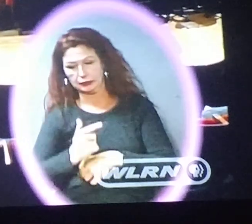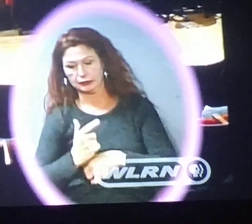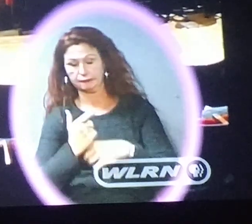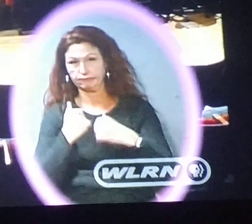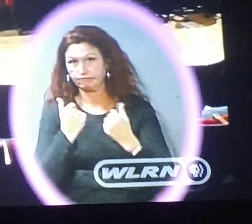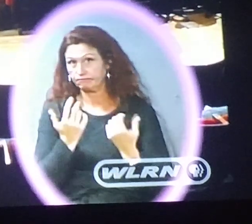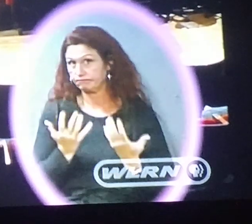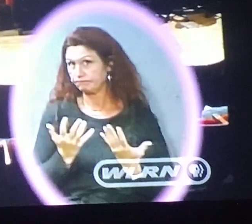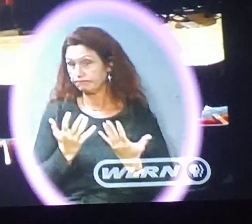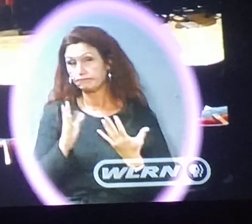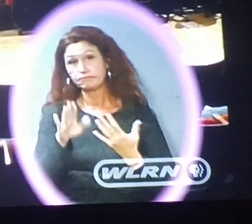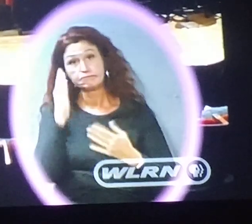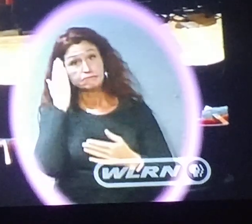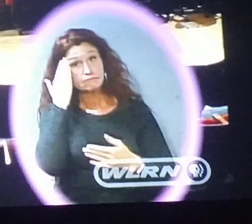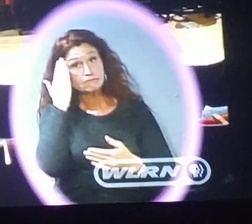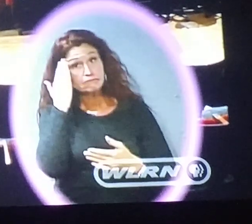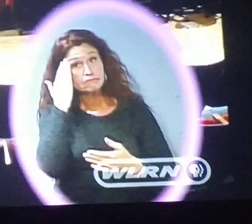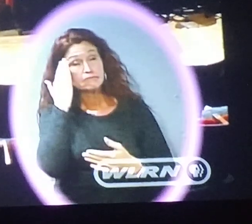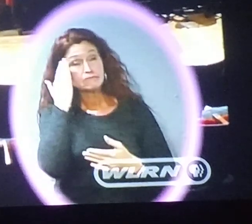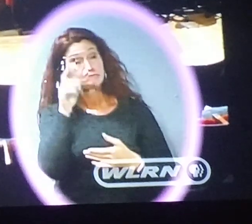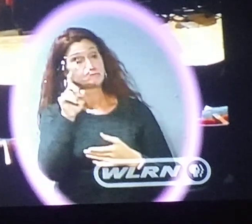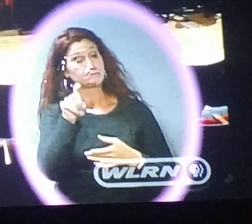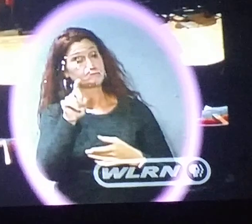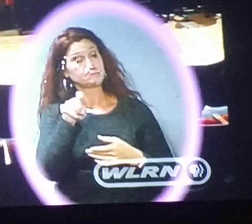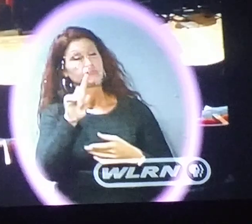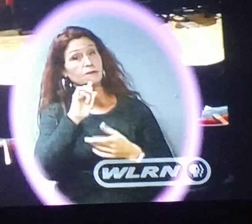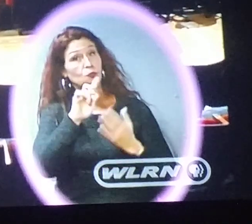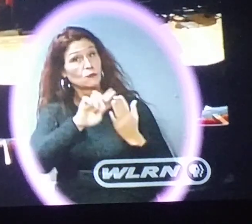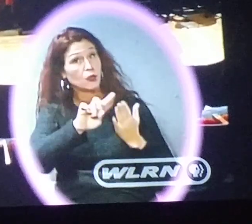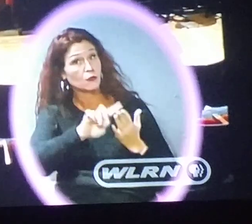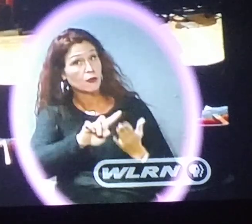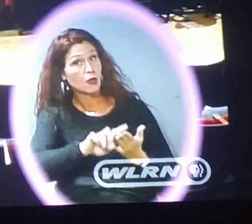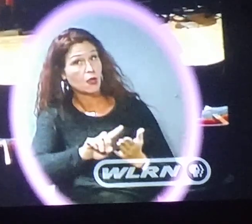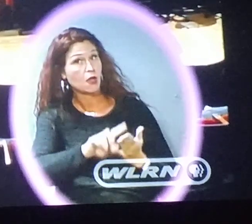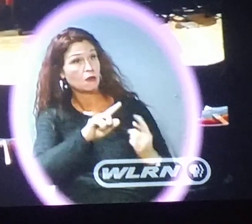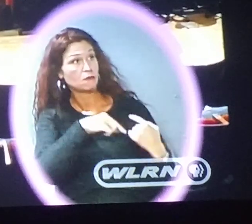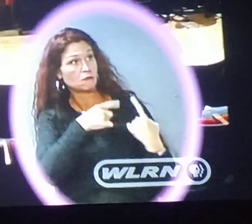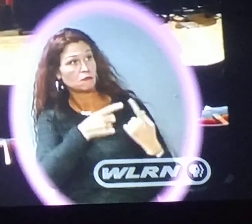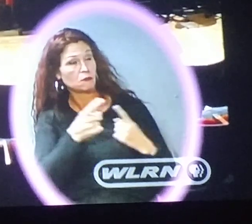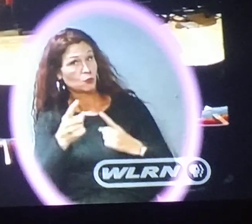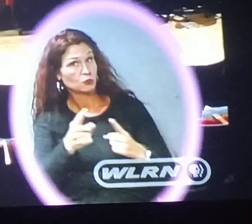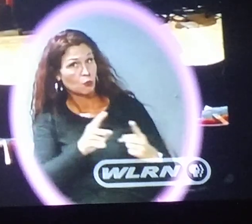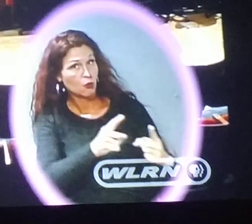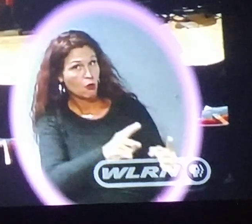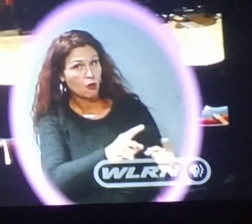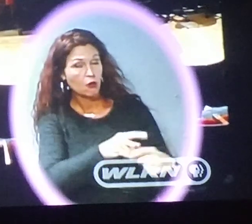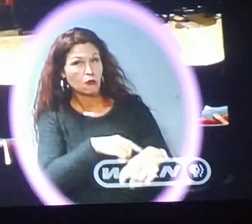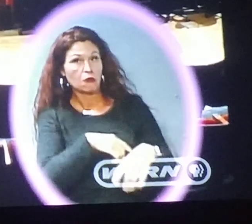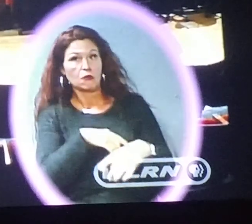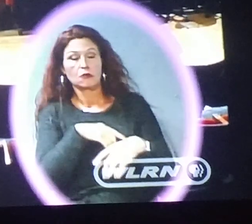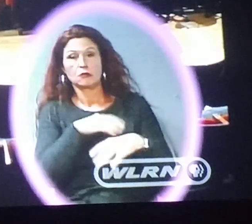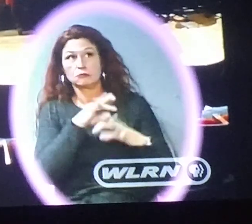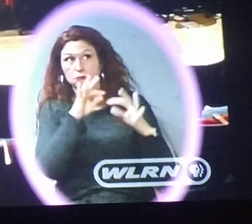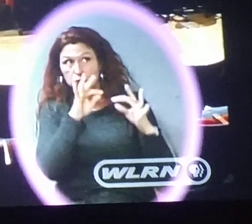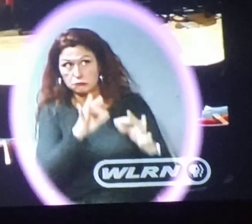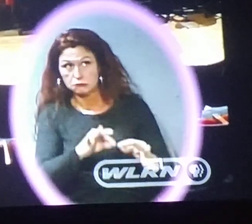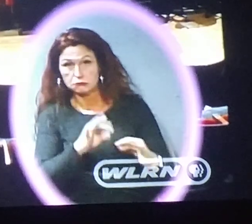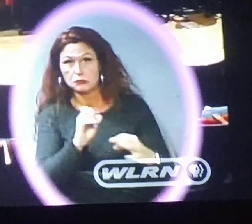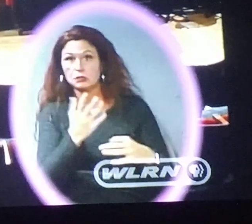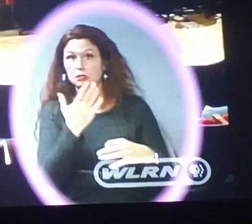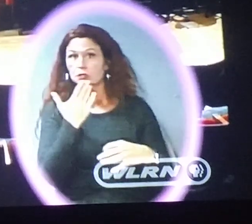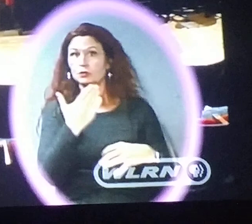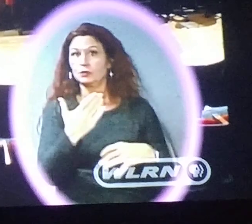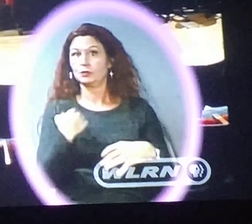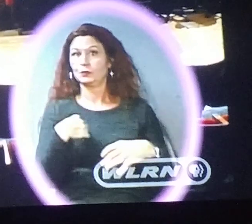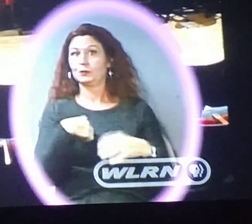need to verify the in the case and make sure that any proactive, good-spirited act